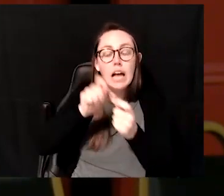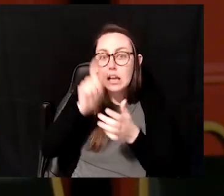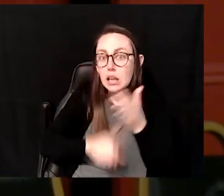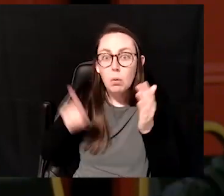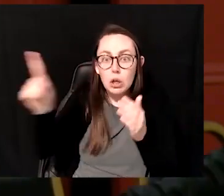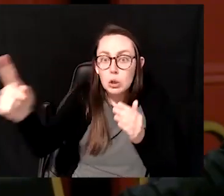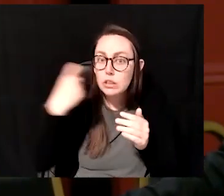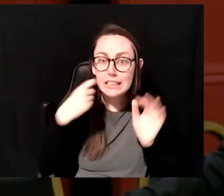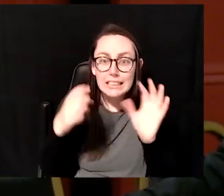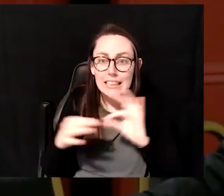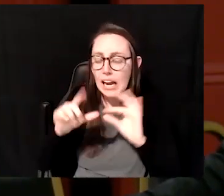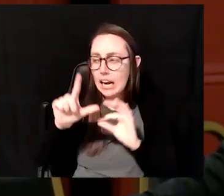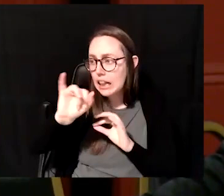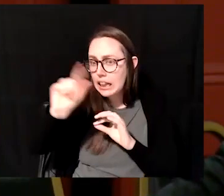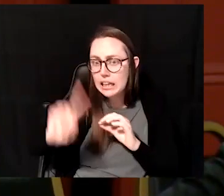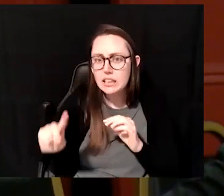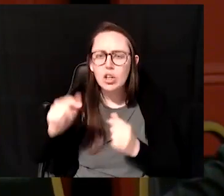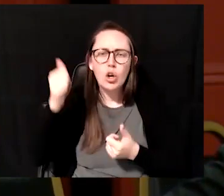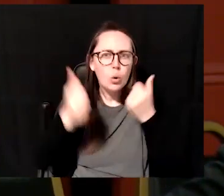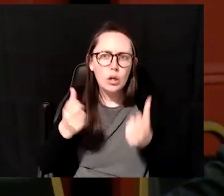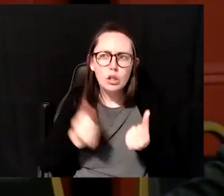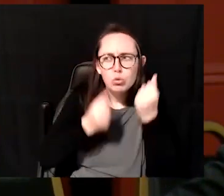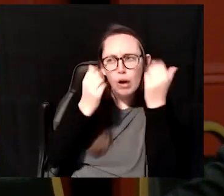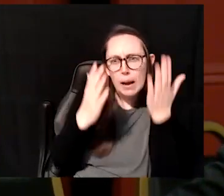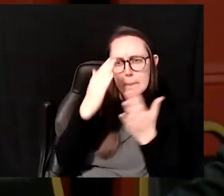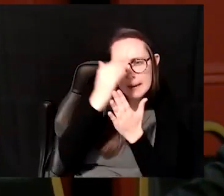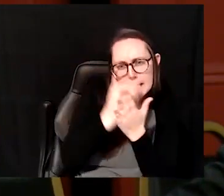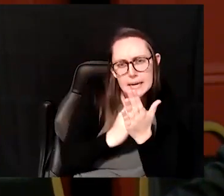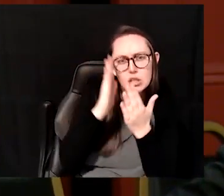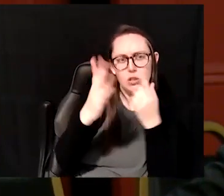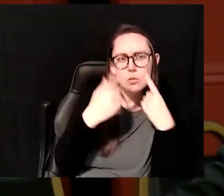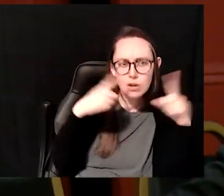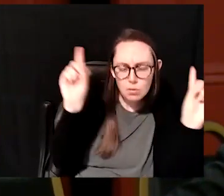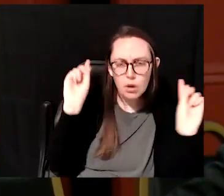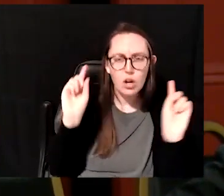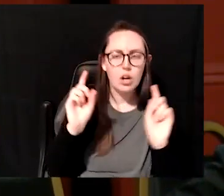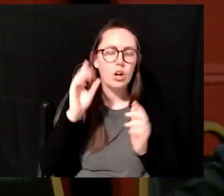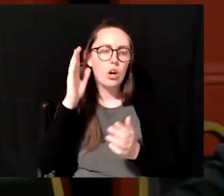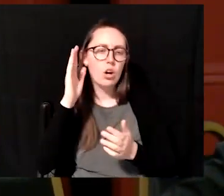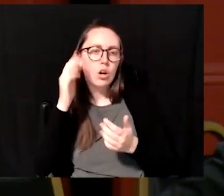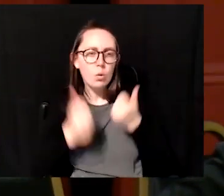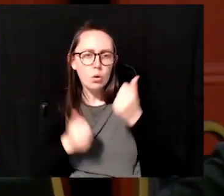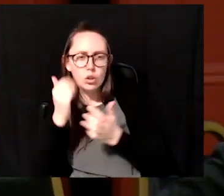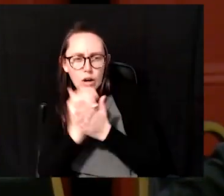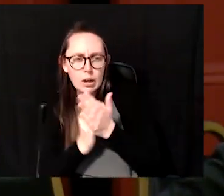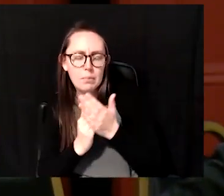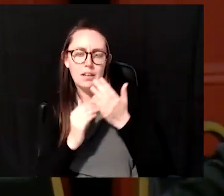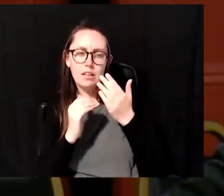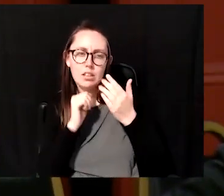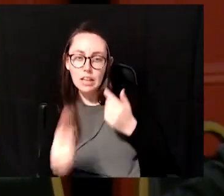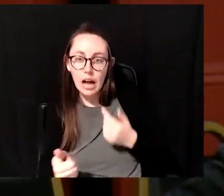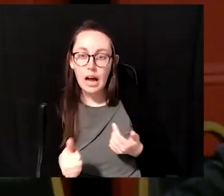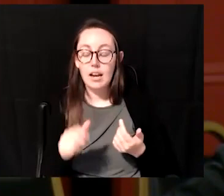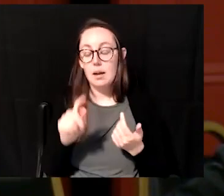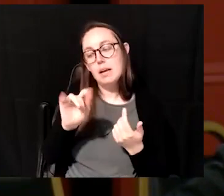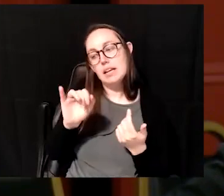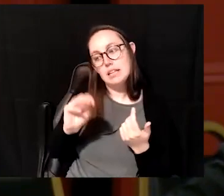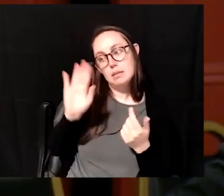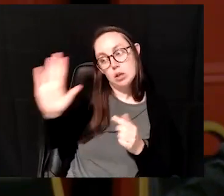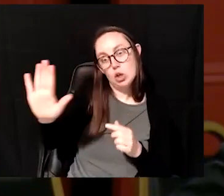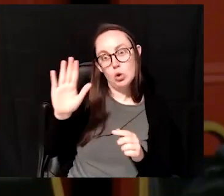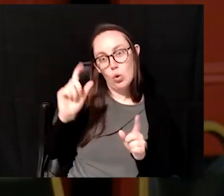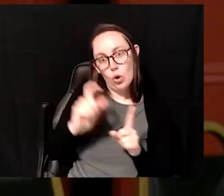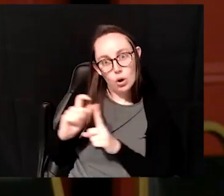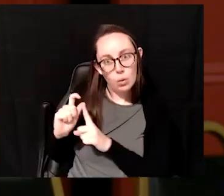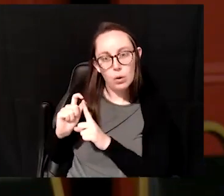town which wouldn't you know Tim you which one is and you know your words are dumb but my words are like which which ones my actually not work at all